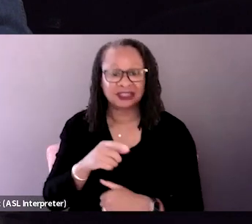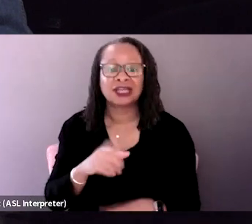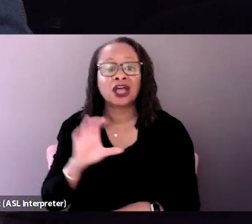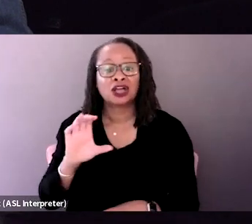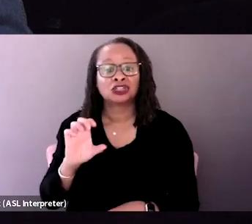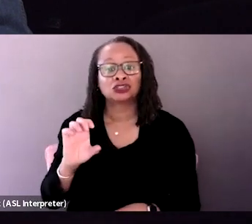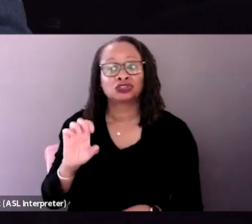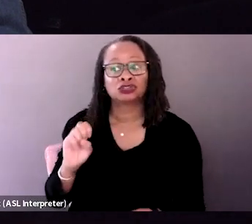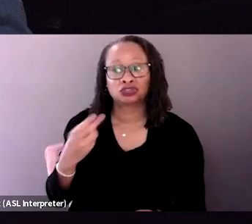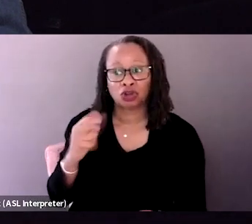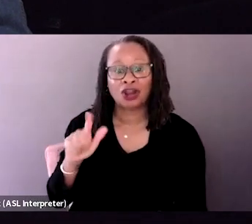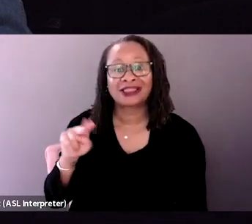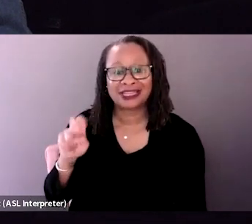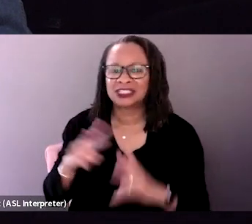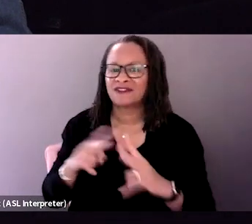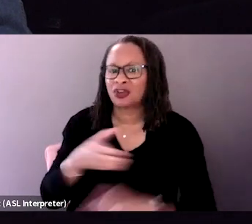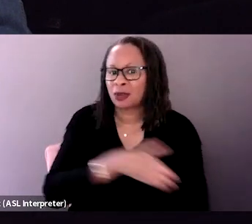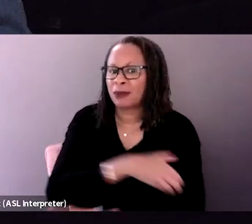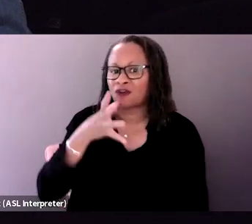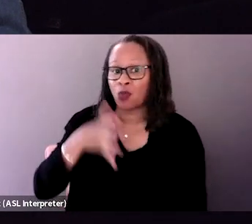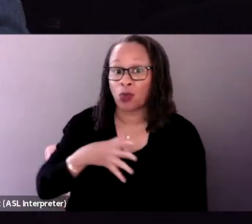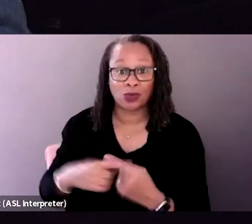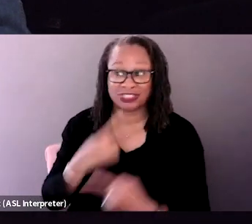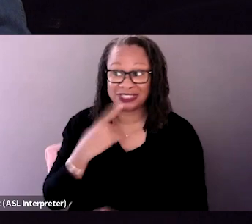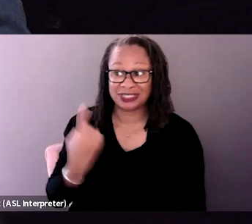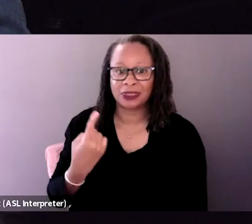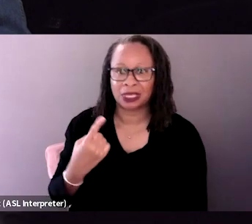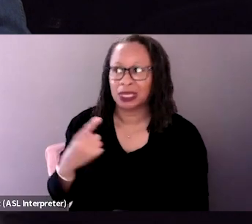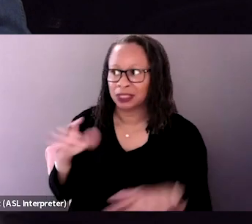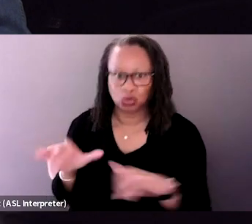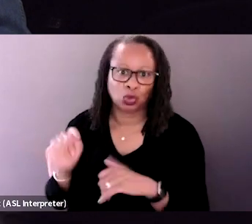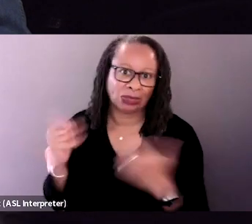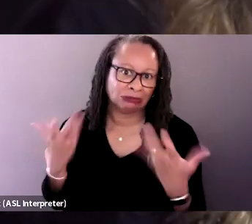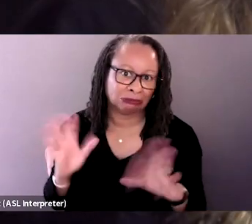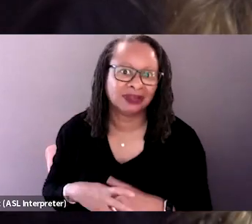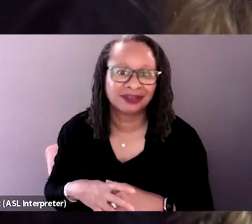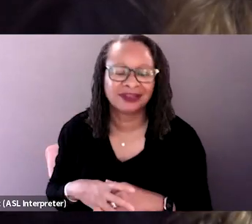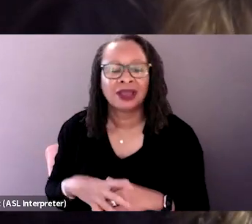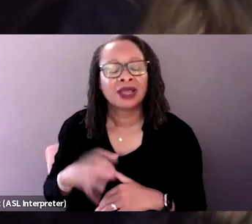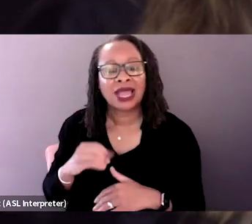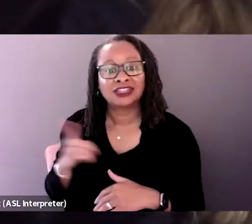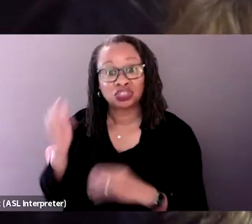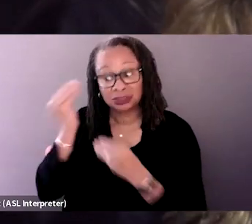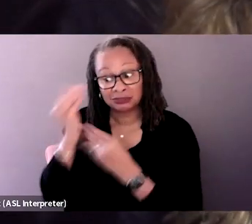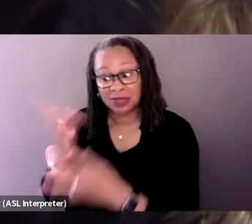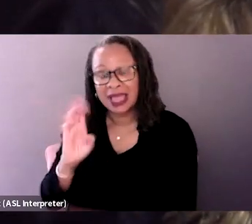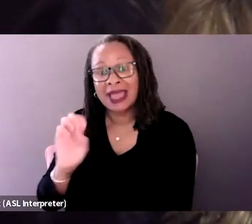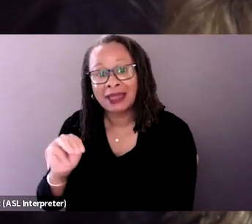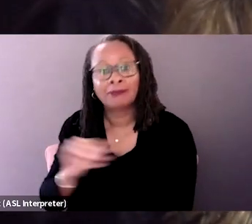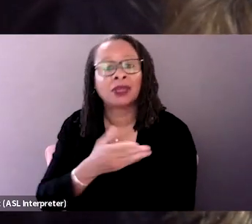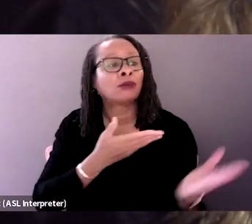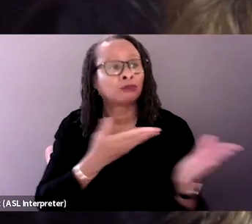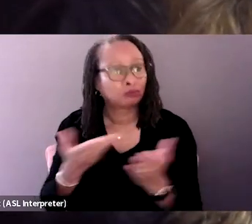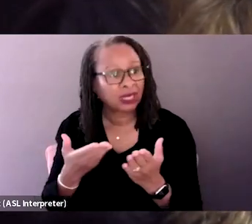Charlene's a very powerful woman, and when she says something, you do it. And so she told Em, bring Julian to the barns and